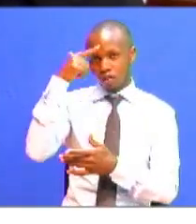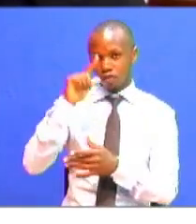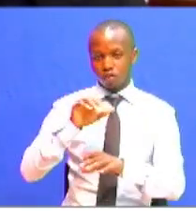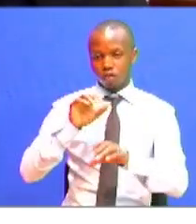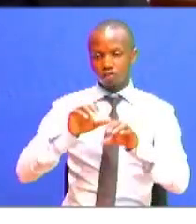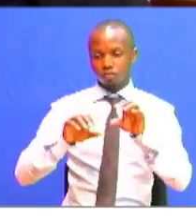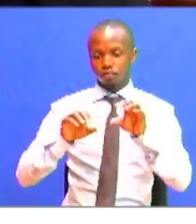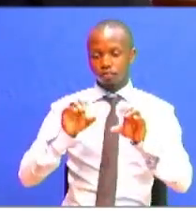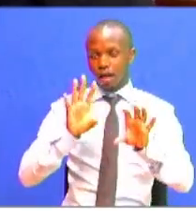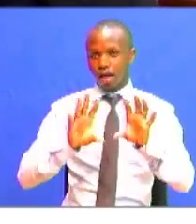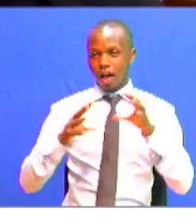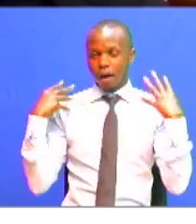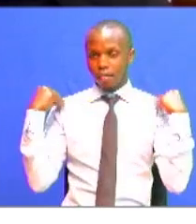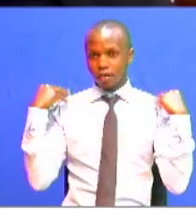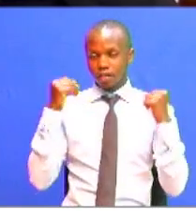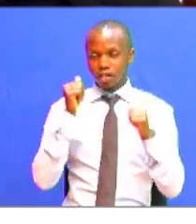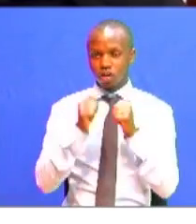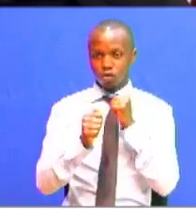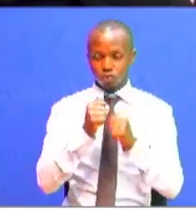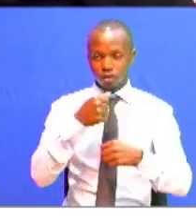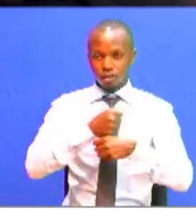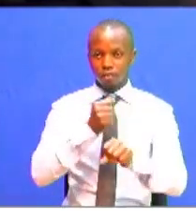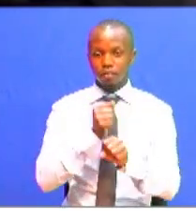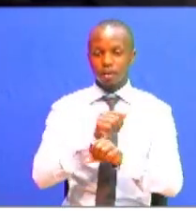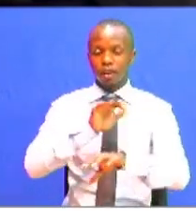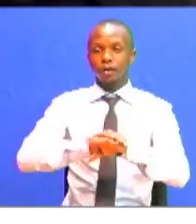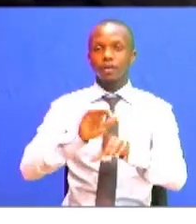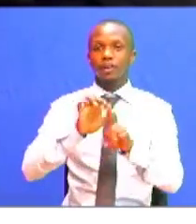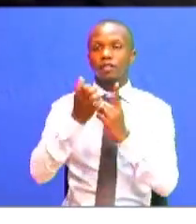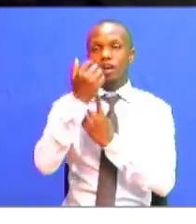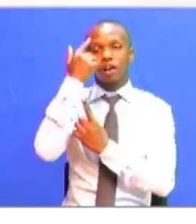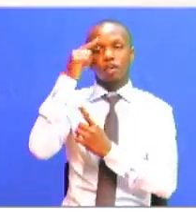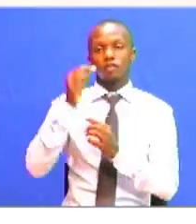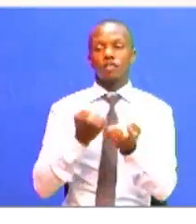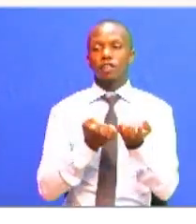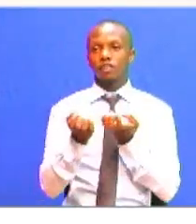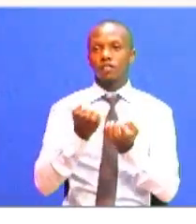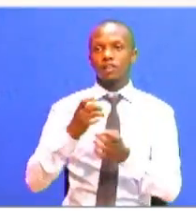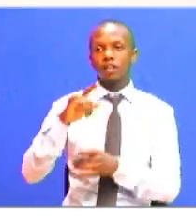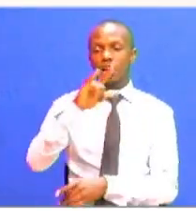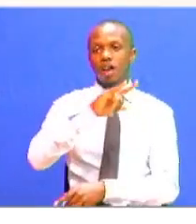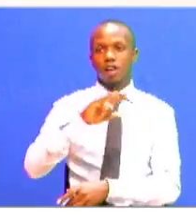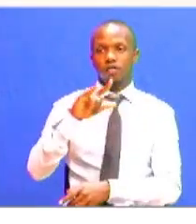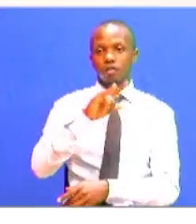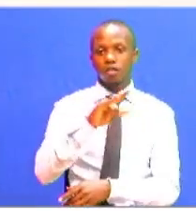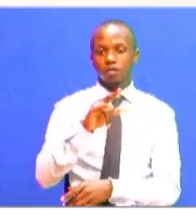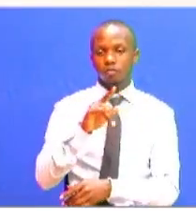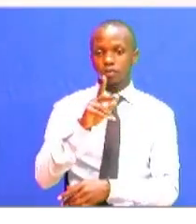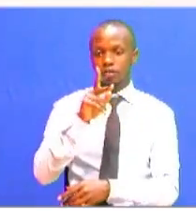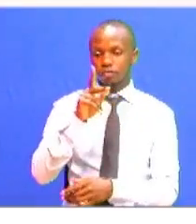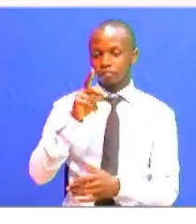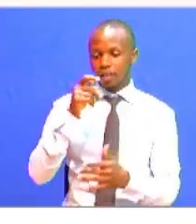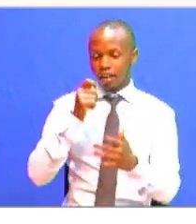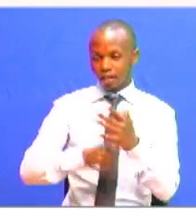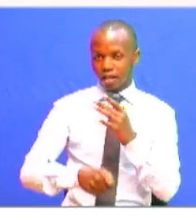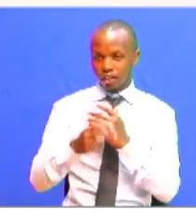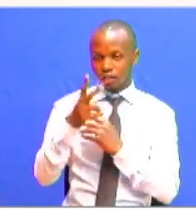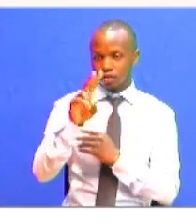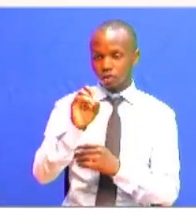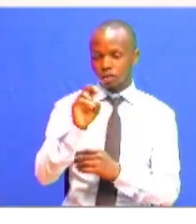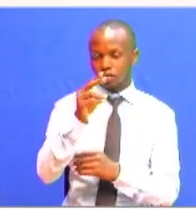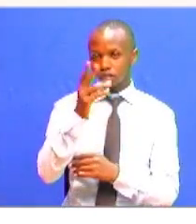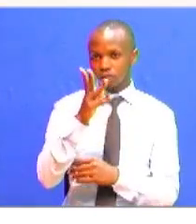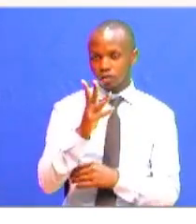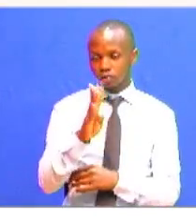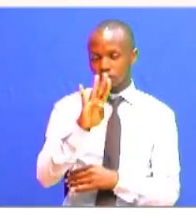in taxation, which will in turn create a conducive environment for foreign investors. The Finance Bill 2024 proposes to